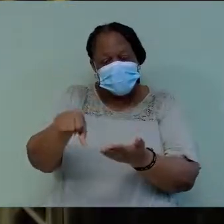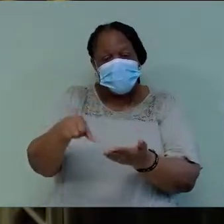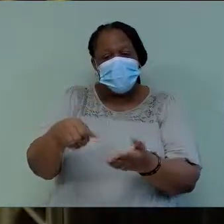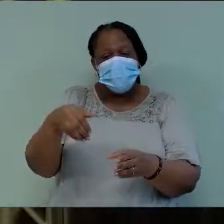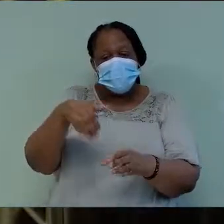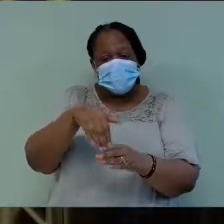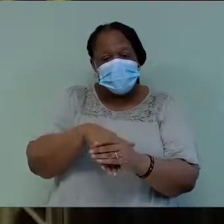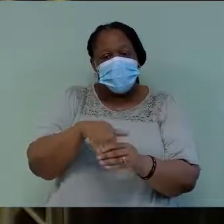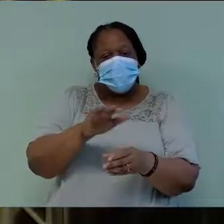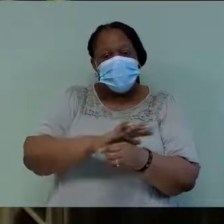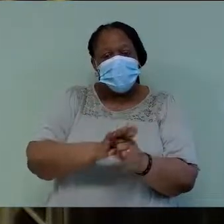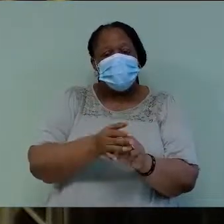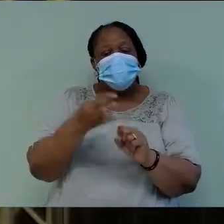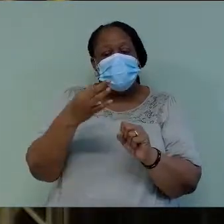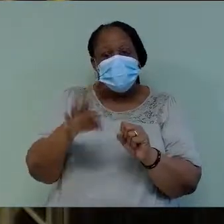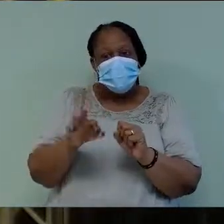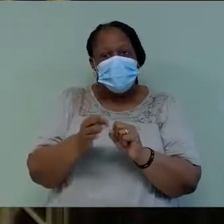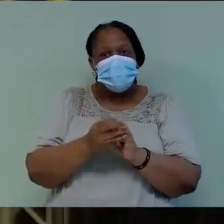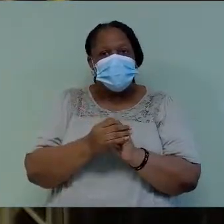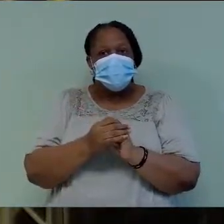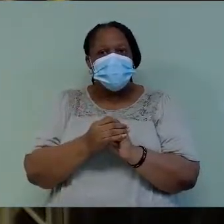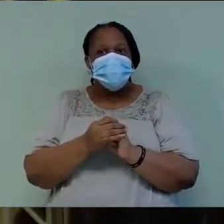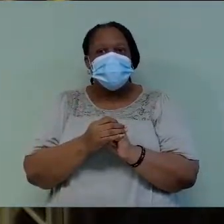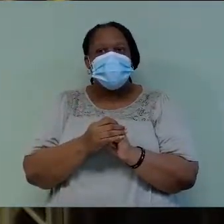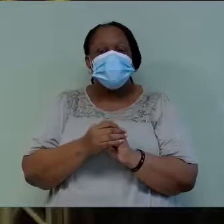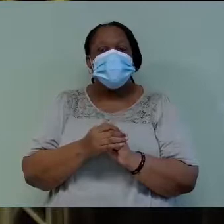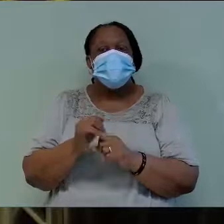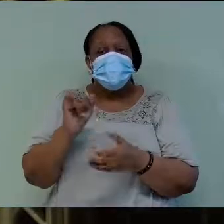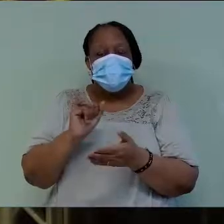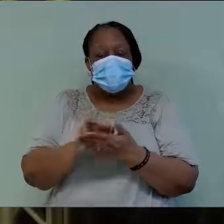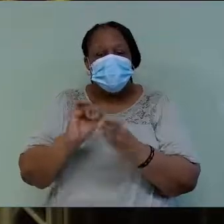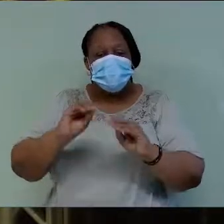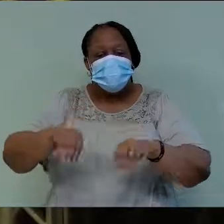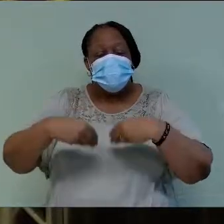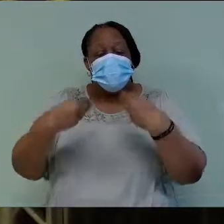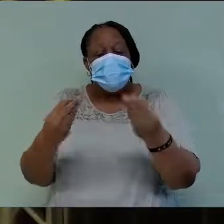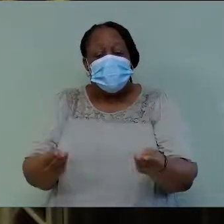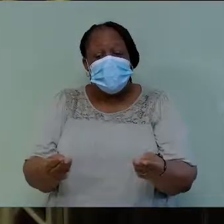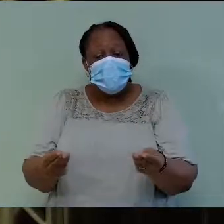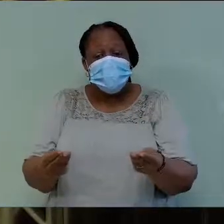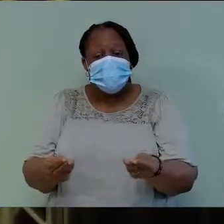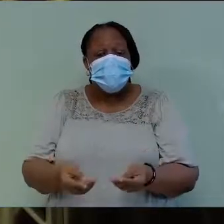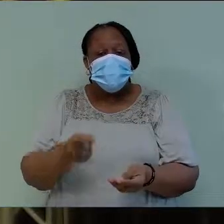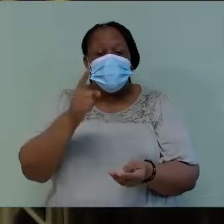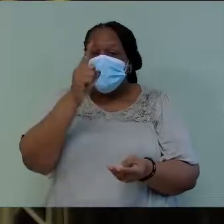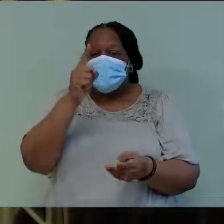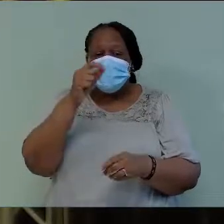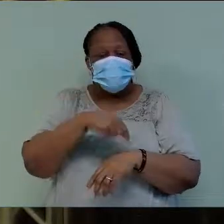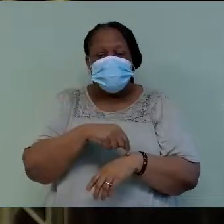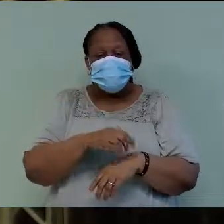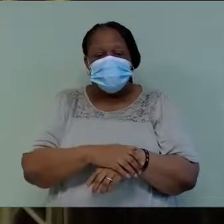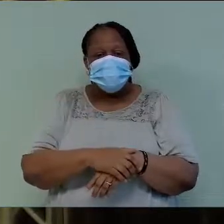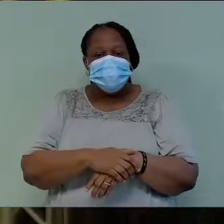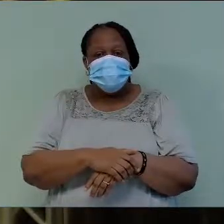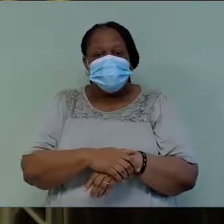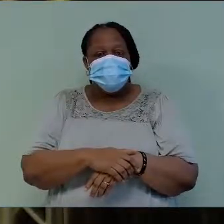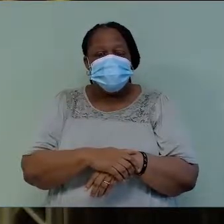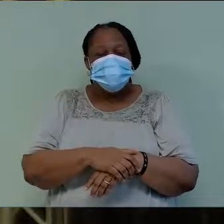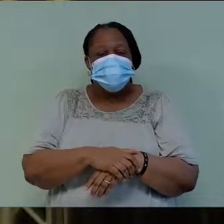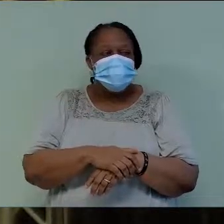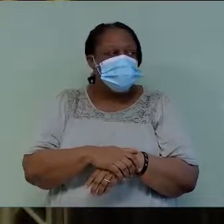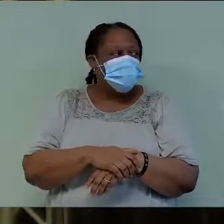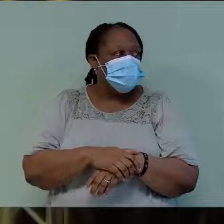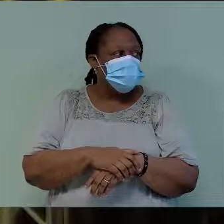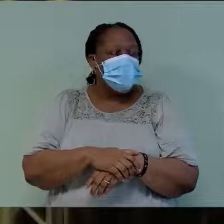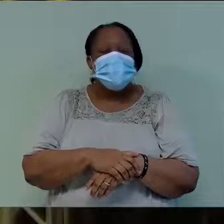pandemic. Such annual paid holidays shall be given and taken in one period, or where the employer and the